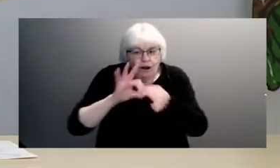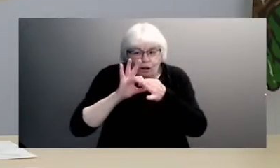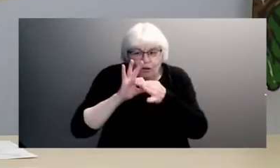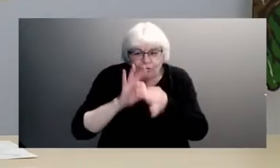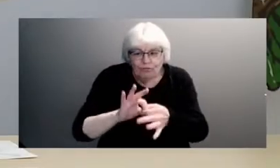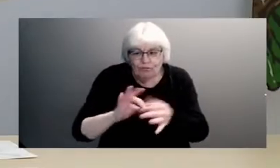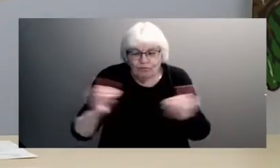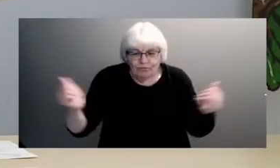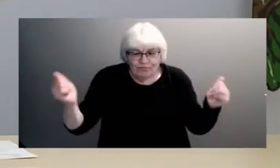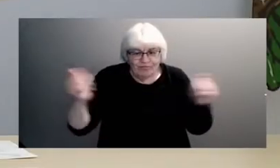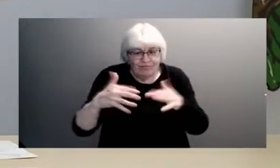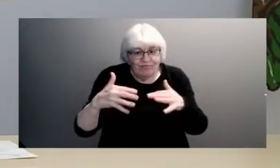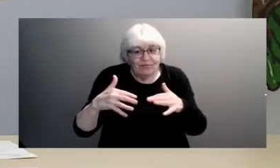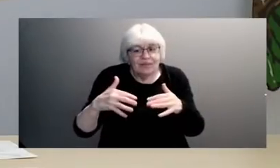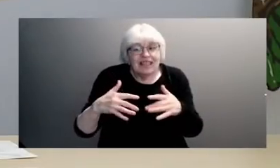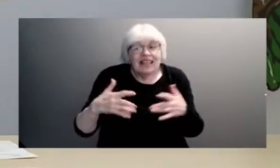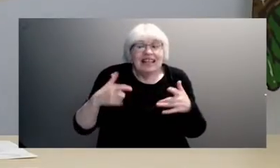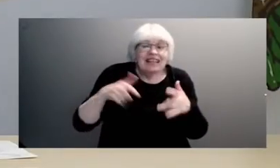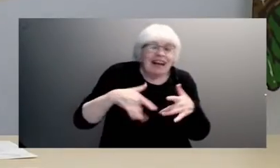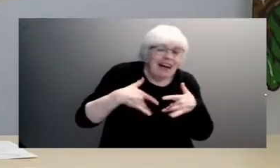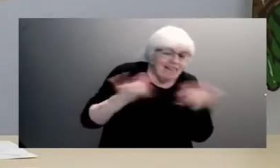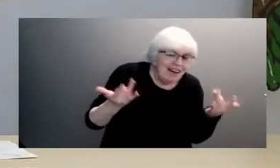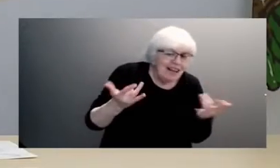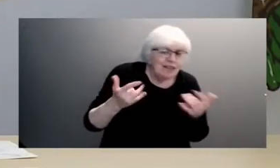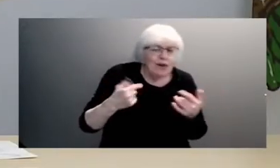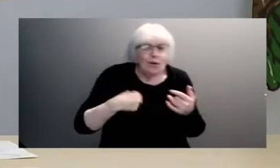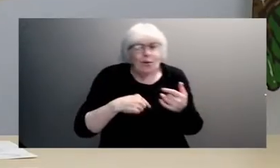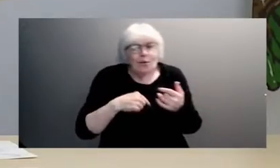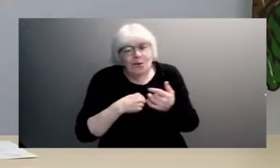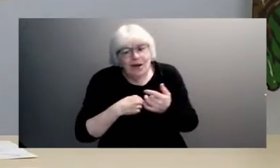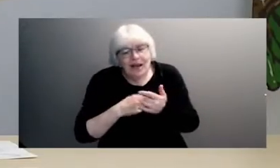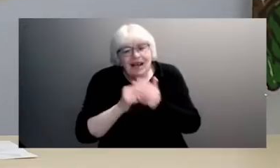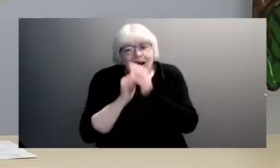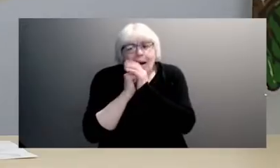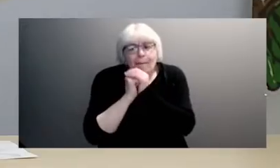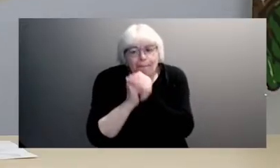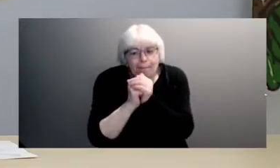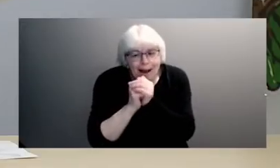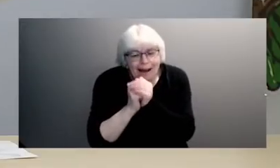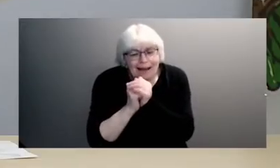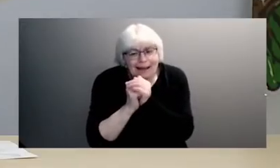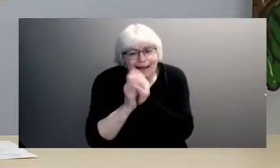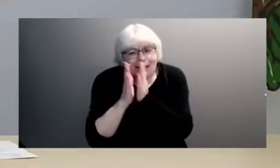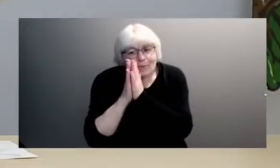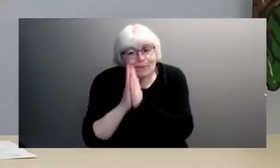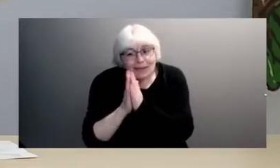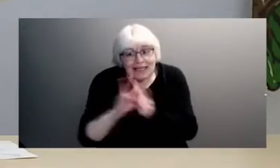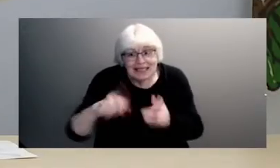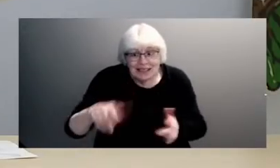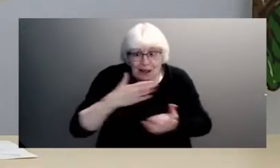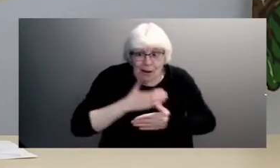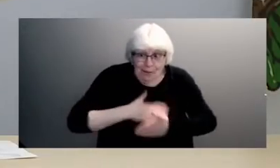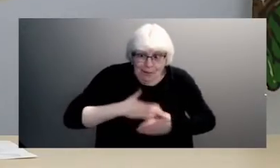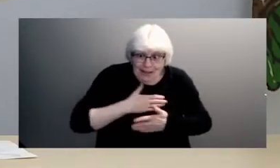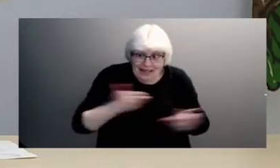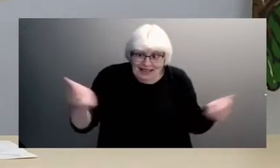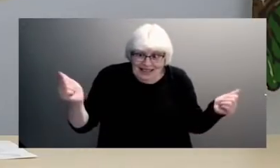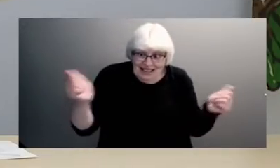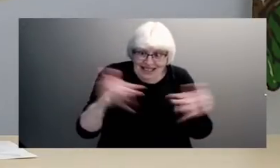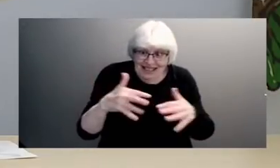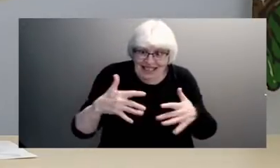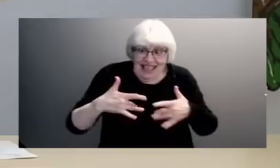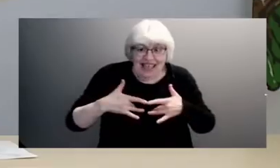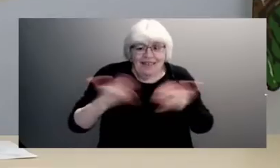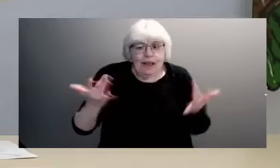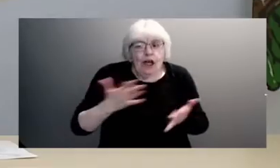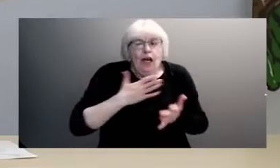organizers and businesses and individuals to try to maximize the physical distancing, and as another layer,